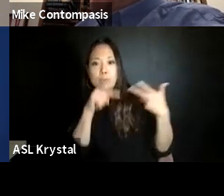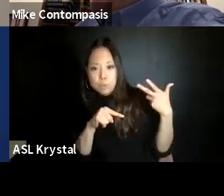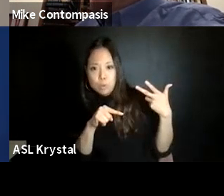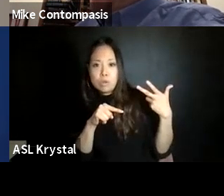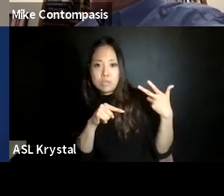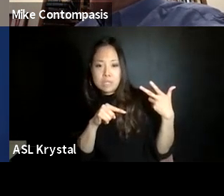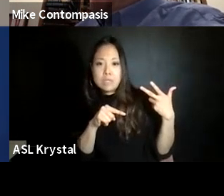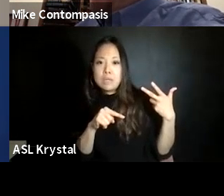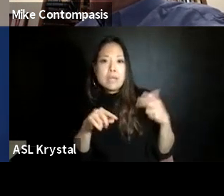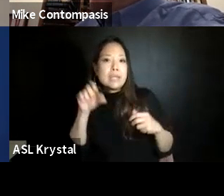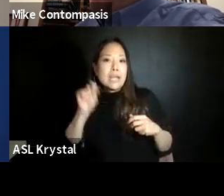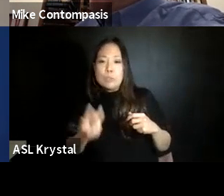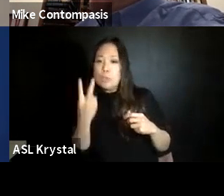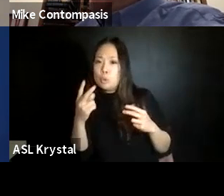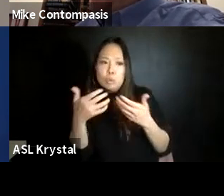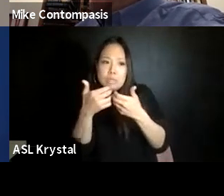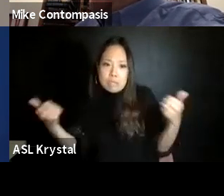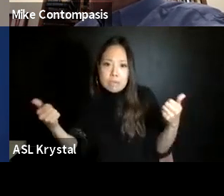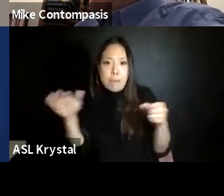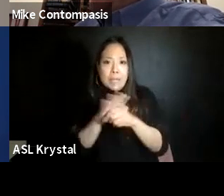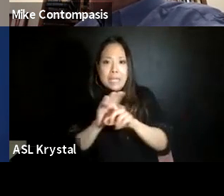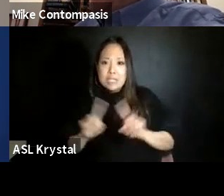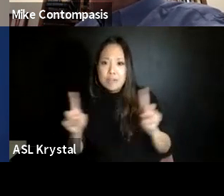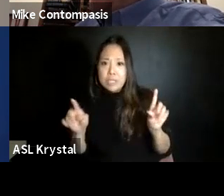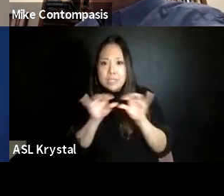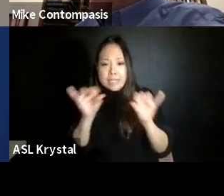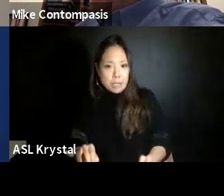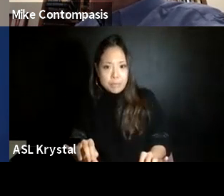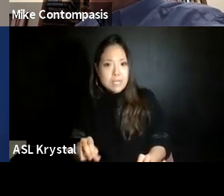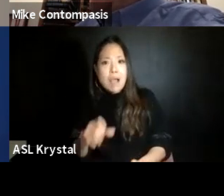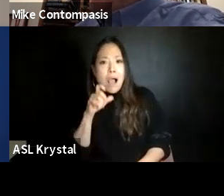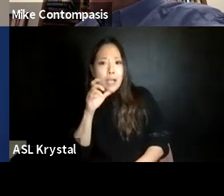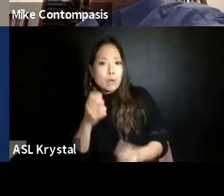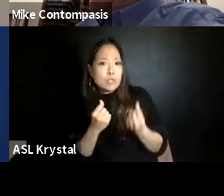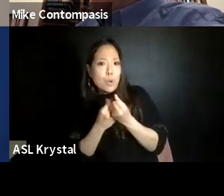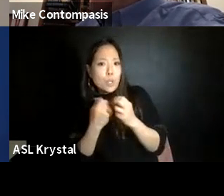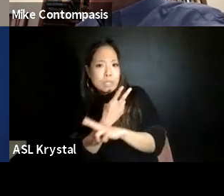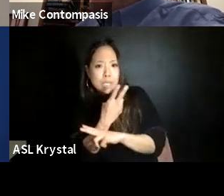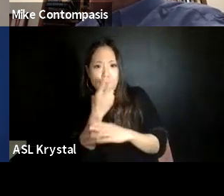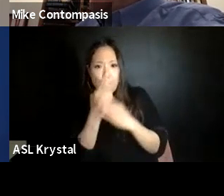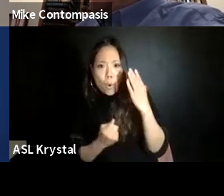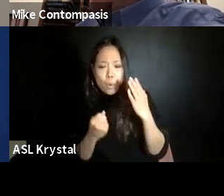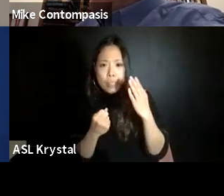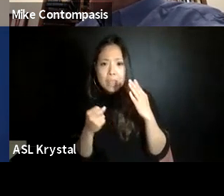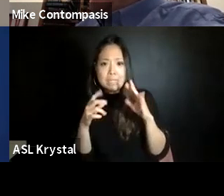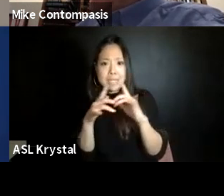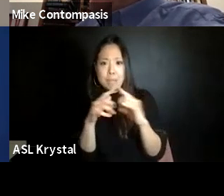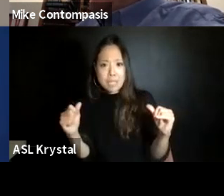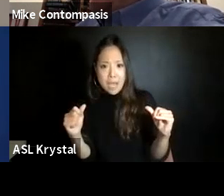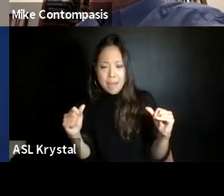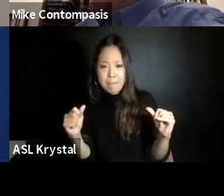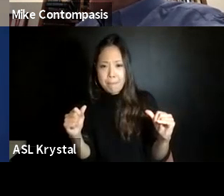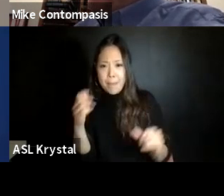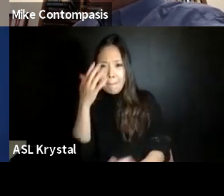different systems. I would definitely not support using both at the same time. That's basically